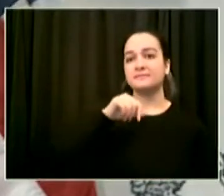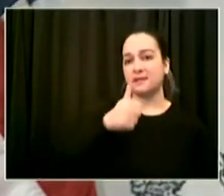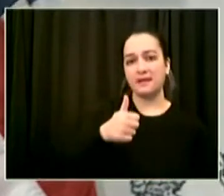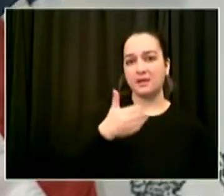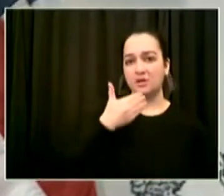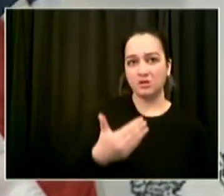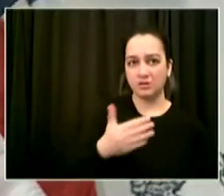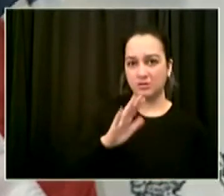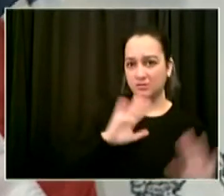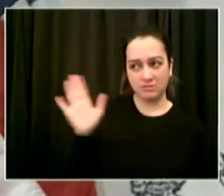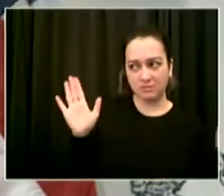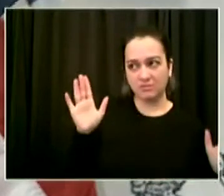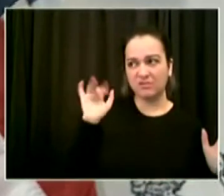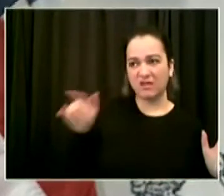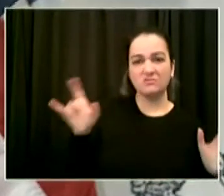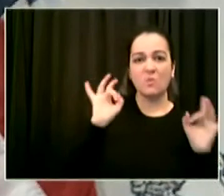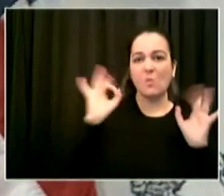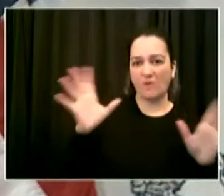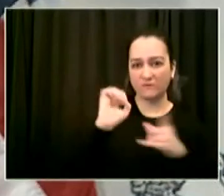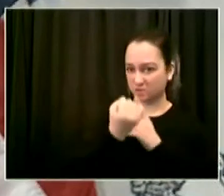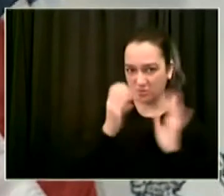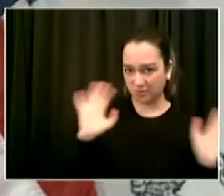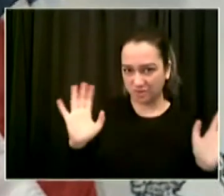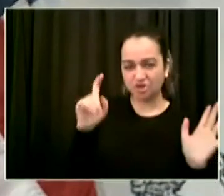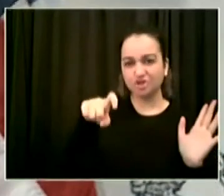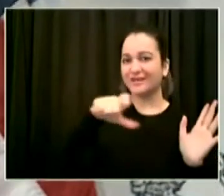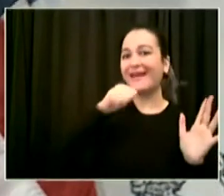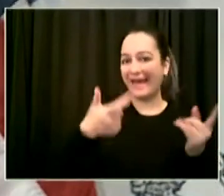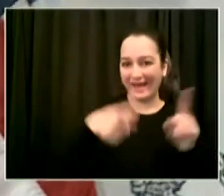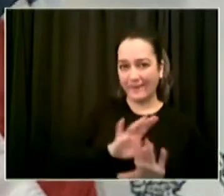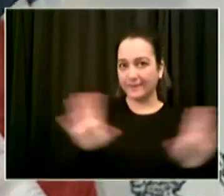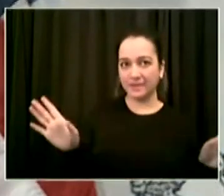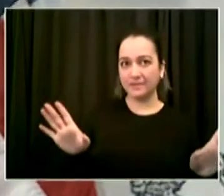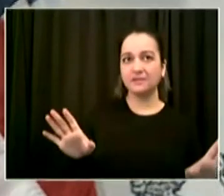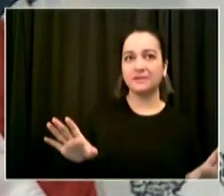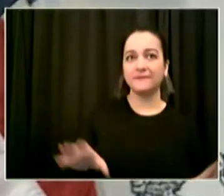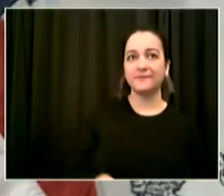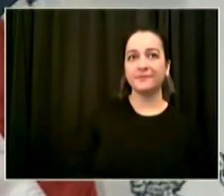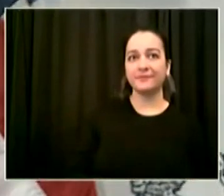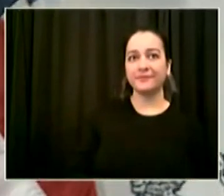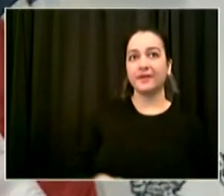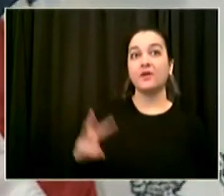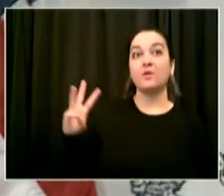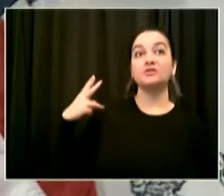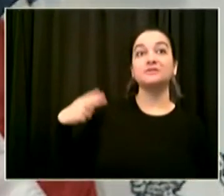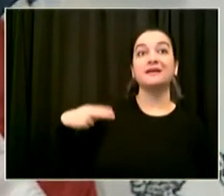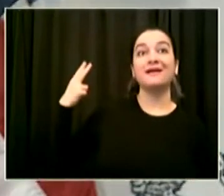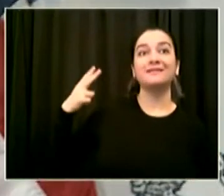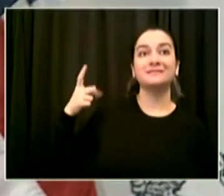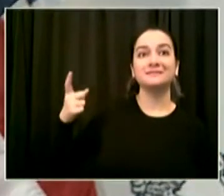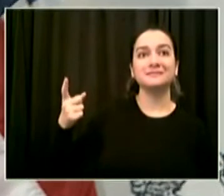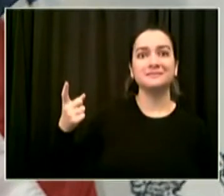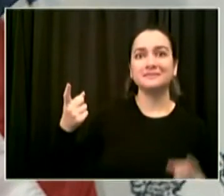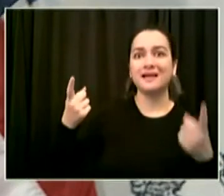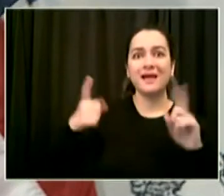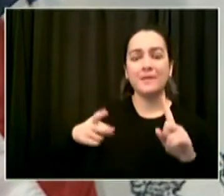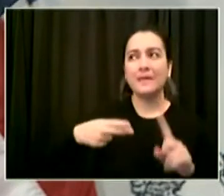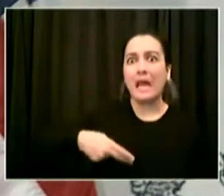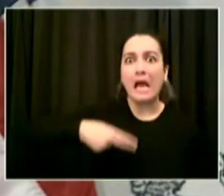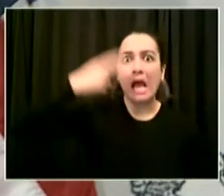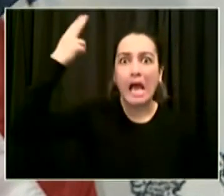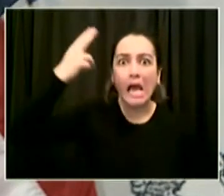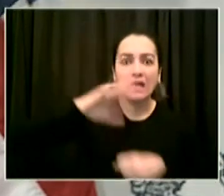community and bringing people in. I heard, I haven't confirmed it myself, but I heard the application for